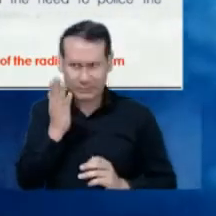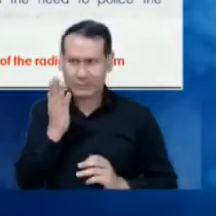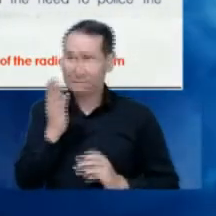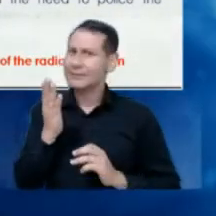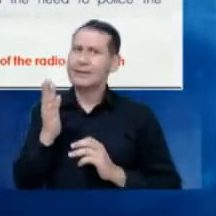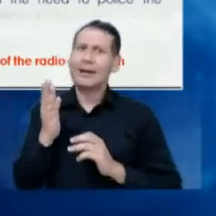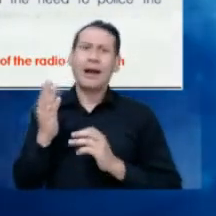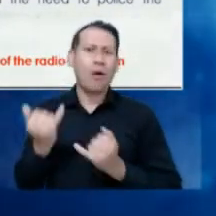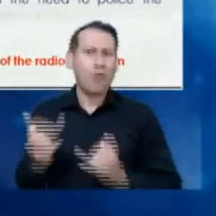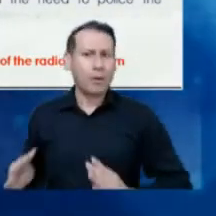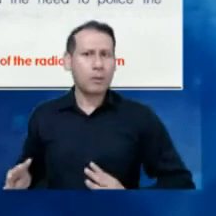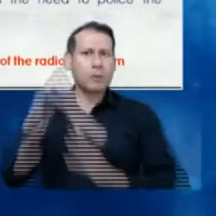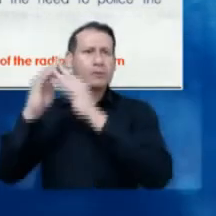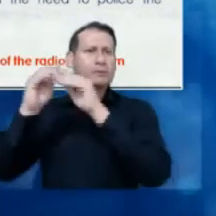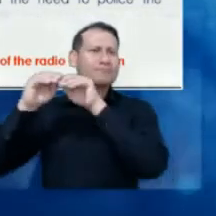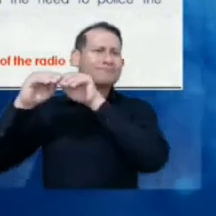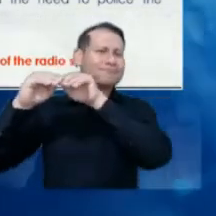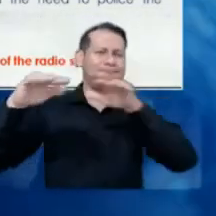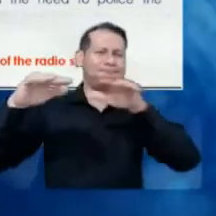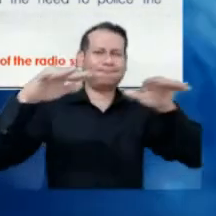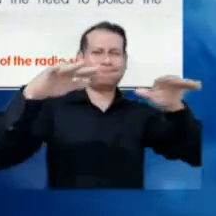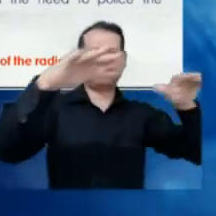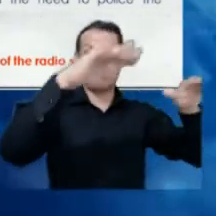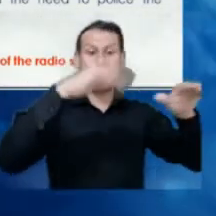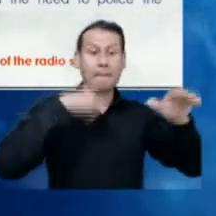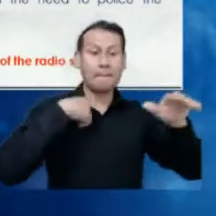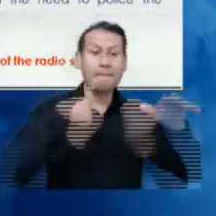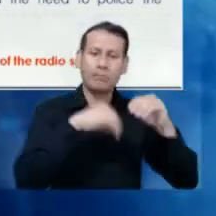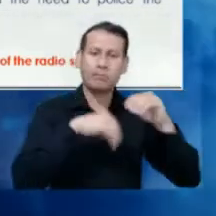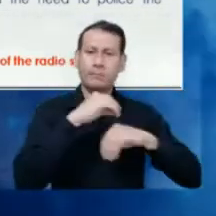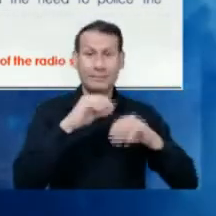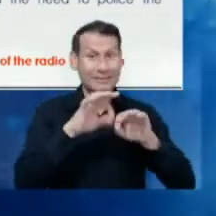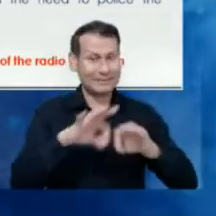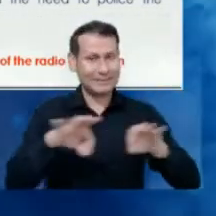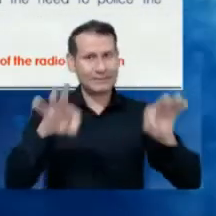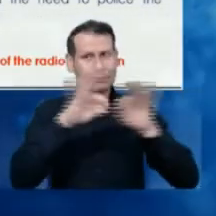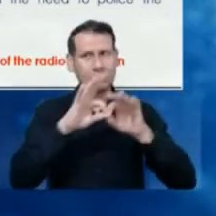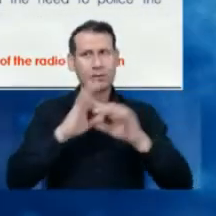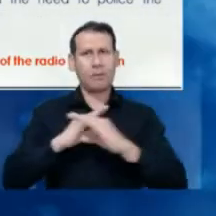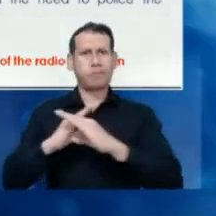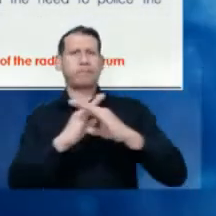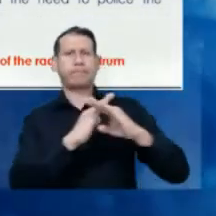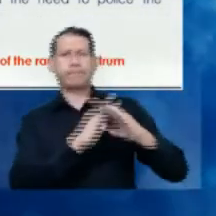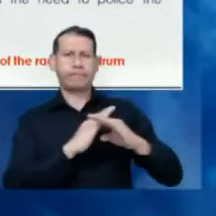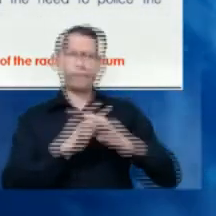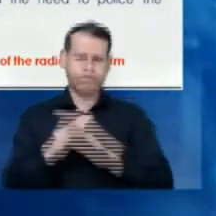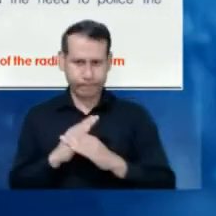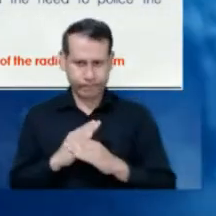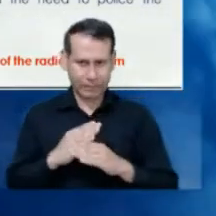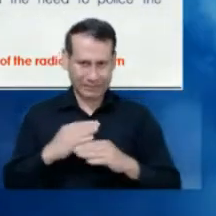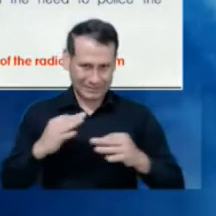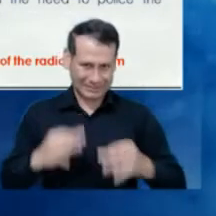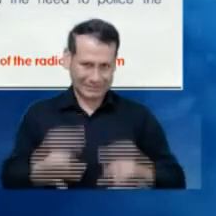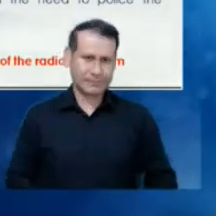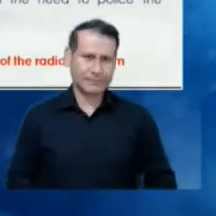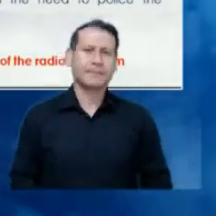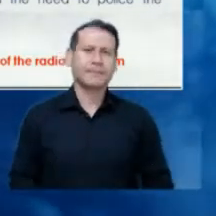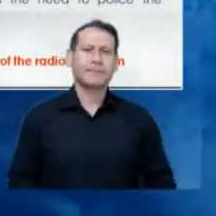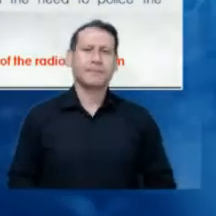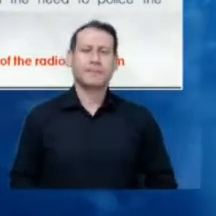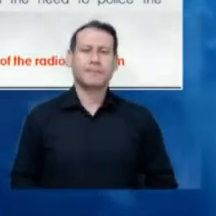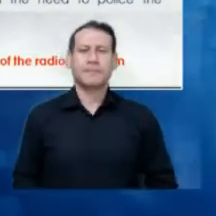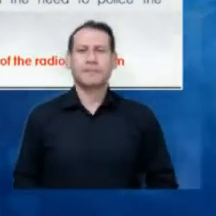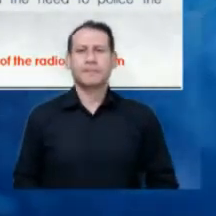the applications. It is important for the continuity of economic, private or public application